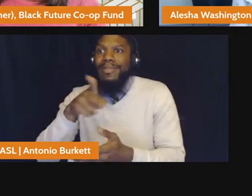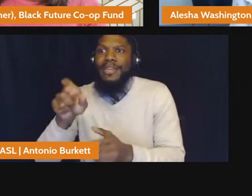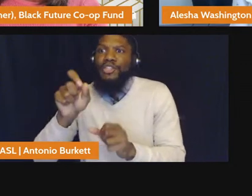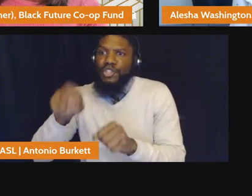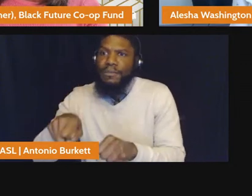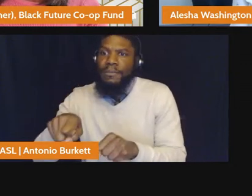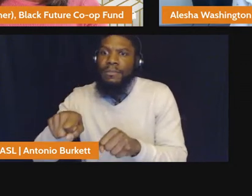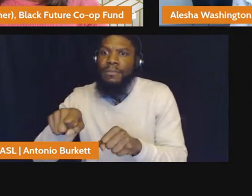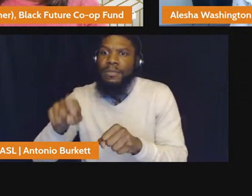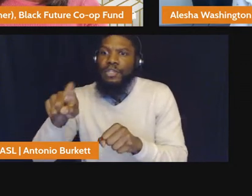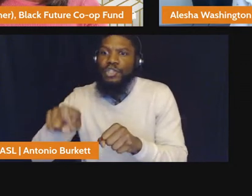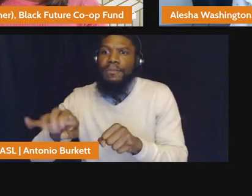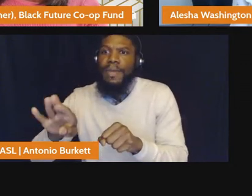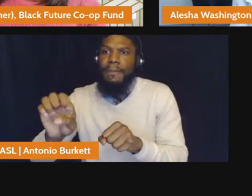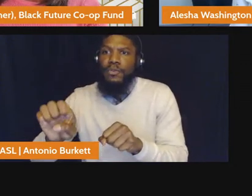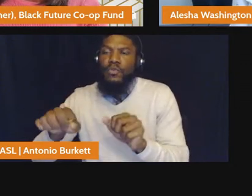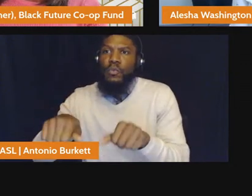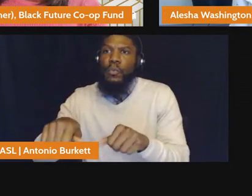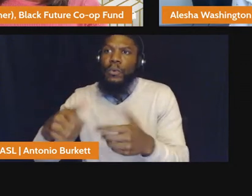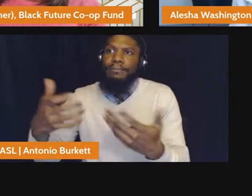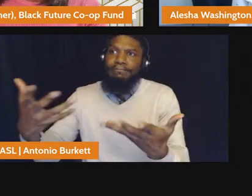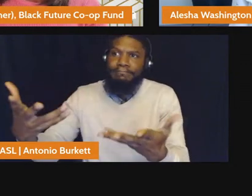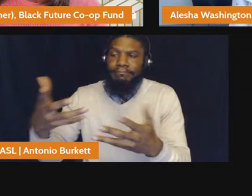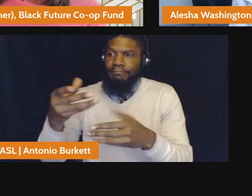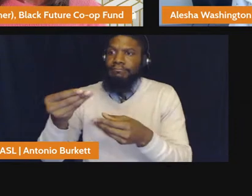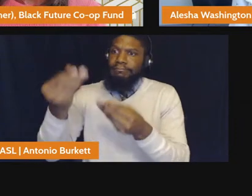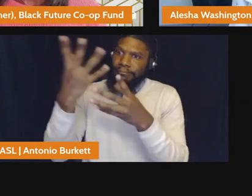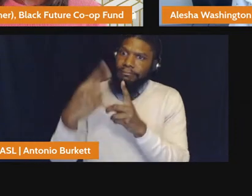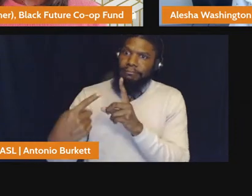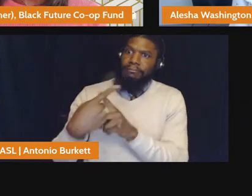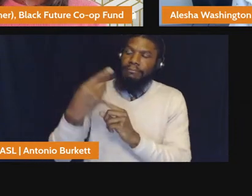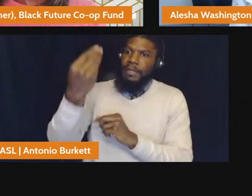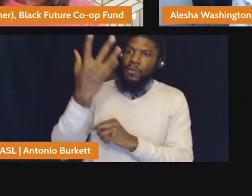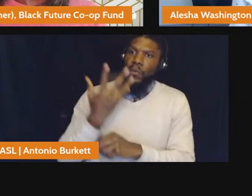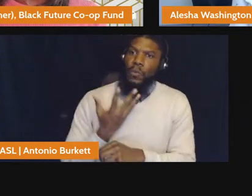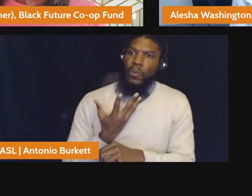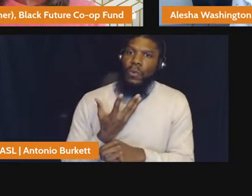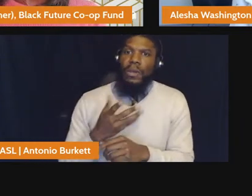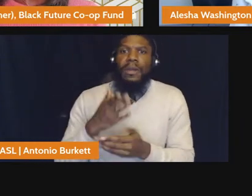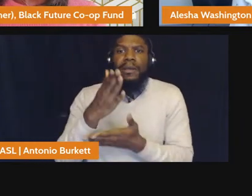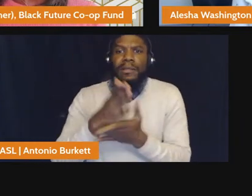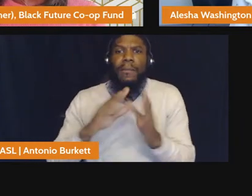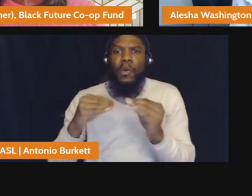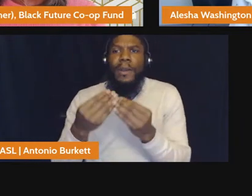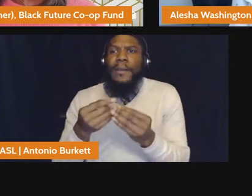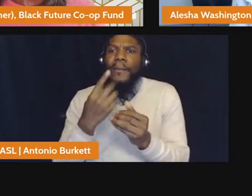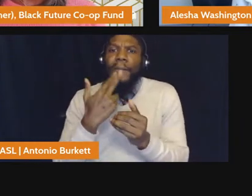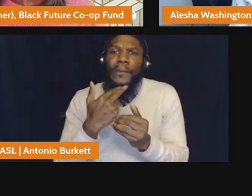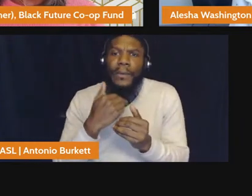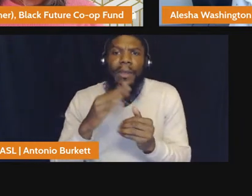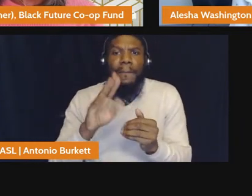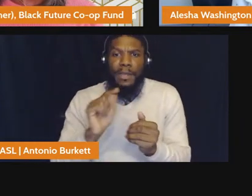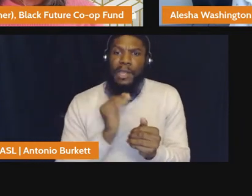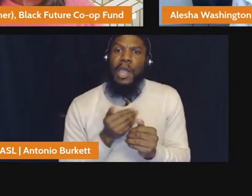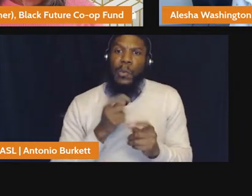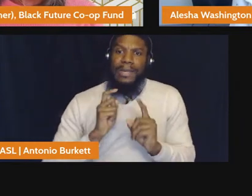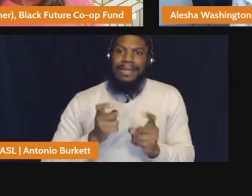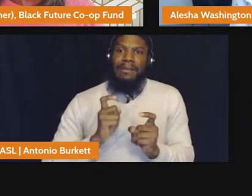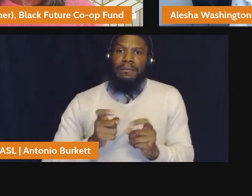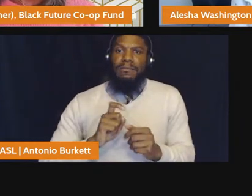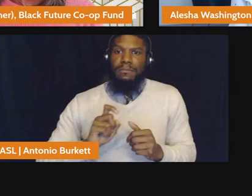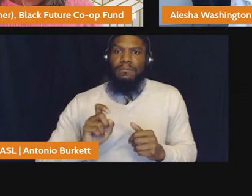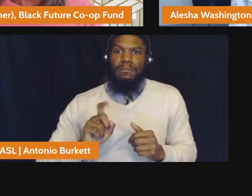to really move the needles all the time. Our organization is smaller than some of y'all's, and our gifts are about $100,000 each, which sounds like a lot of money,